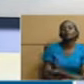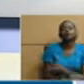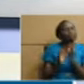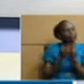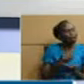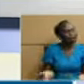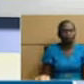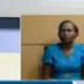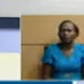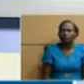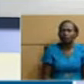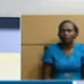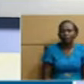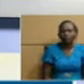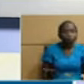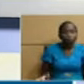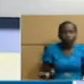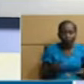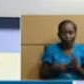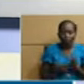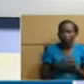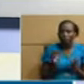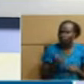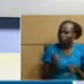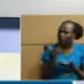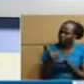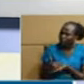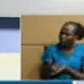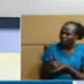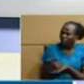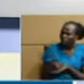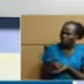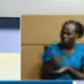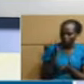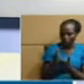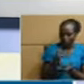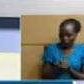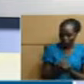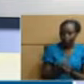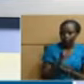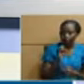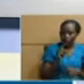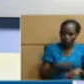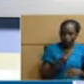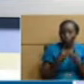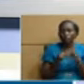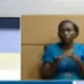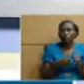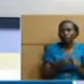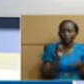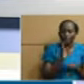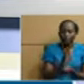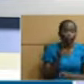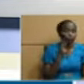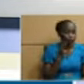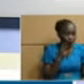nothing. But is it that they wouldn't be able to save? Because when you talk of 13 million to date, I